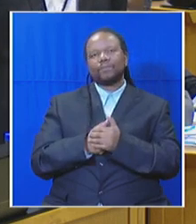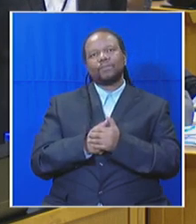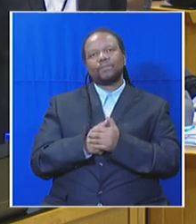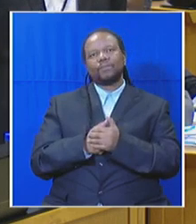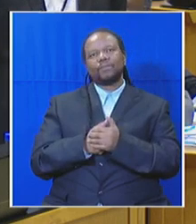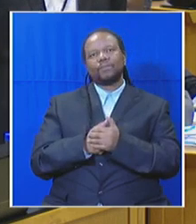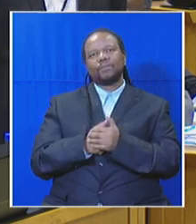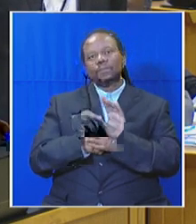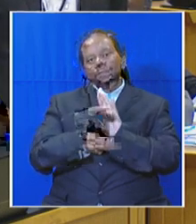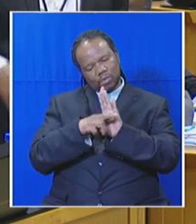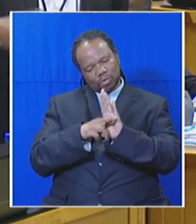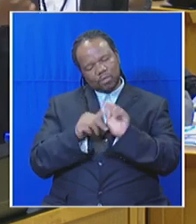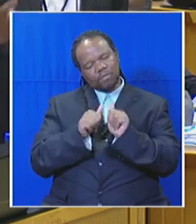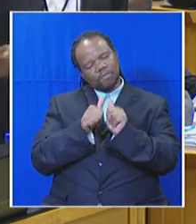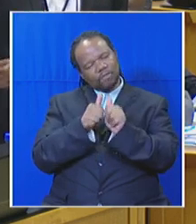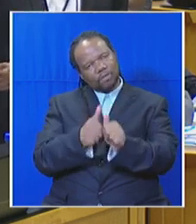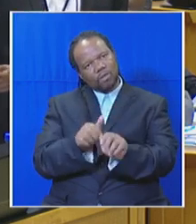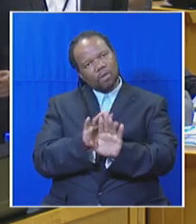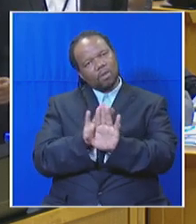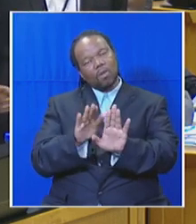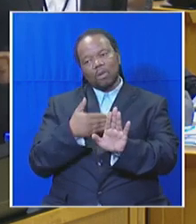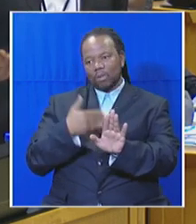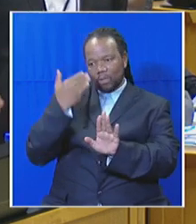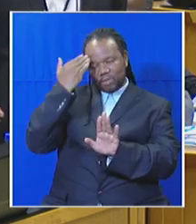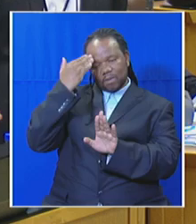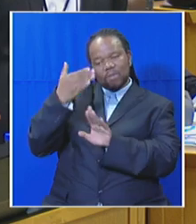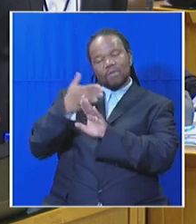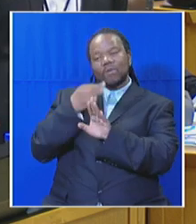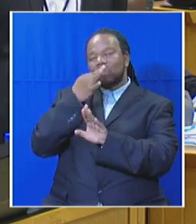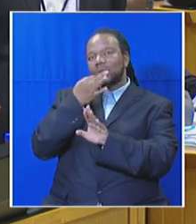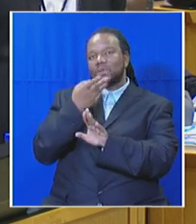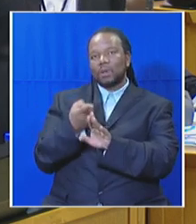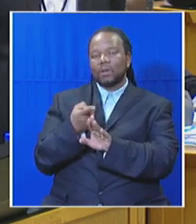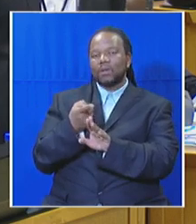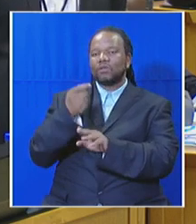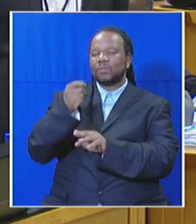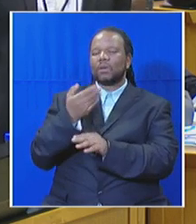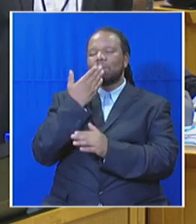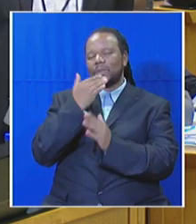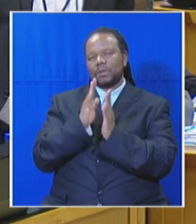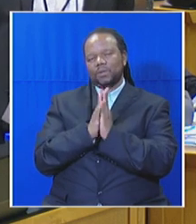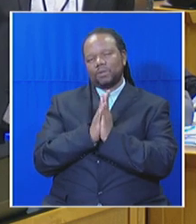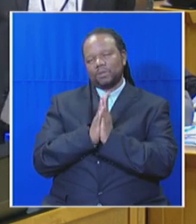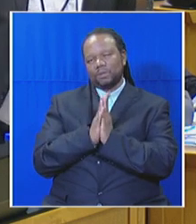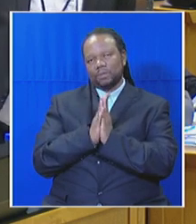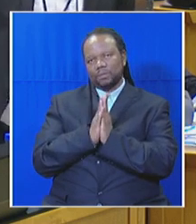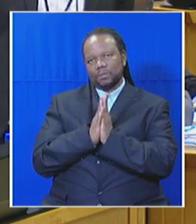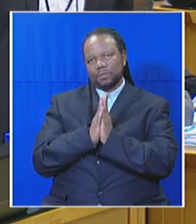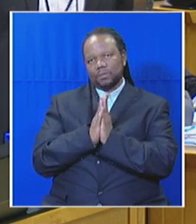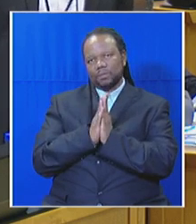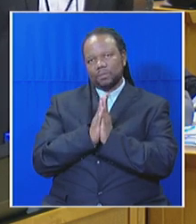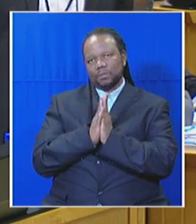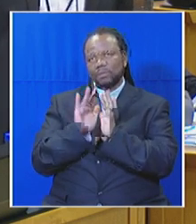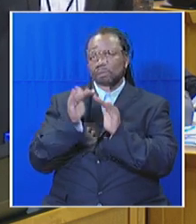the rules. Don't preempt us, Honorable Speaker, please. Please. Allow Honorable